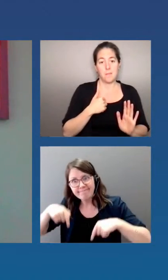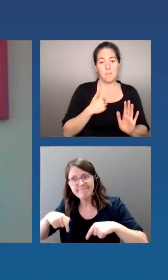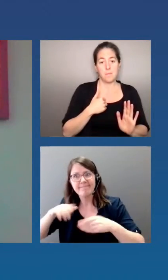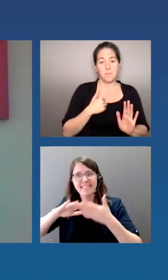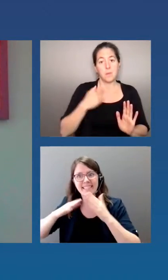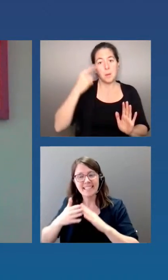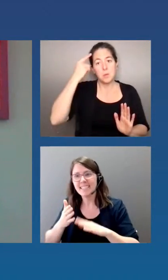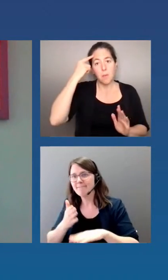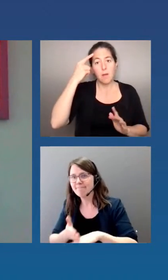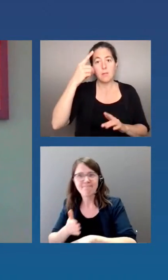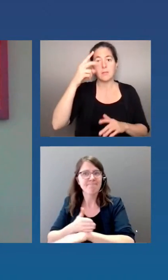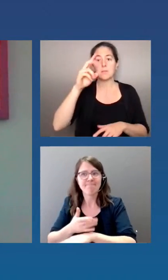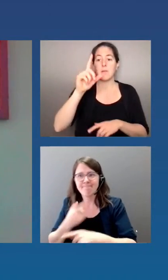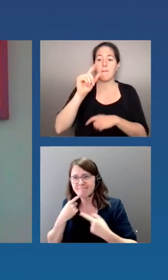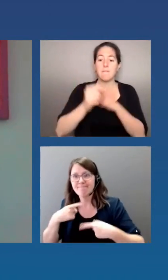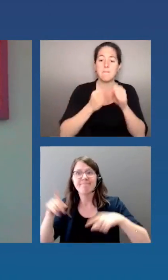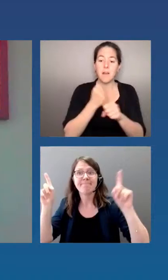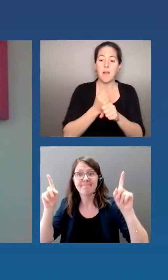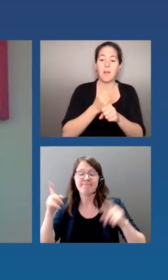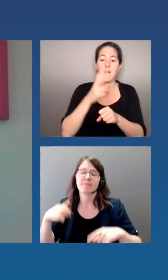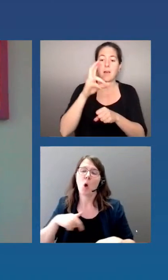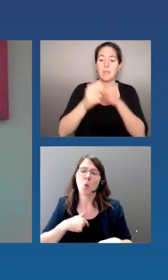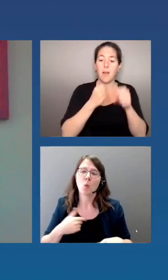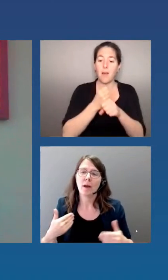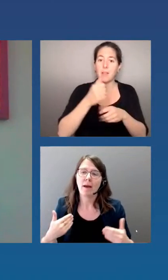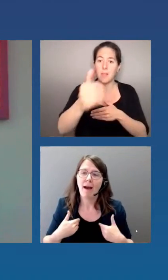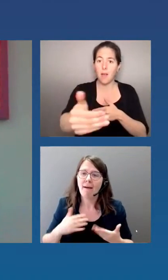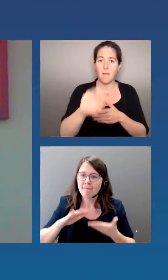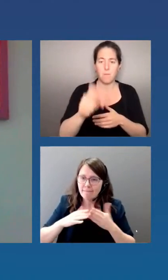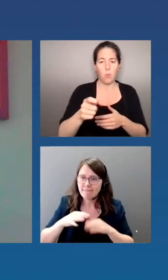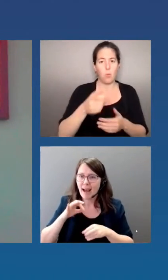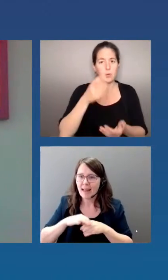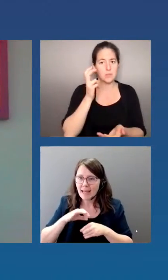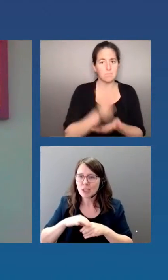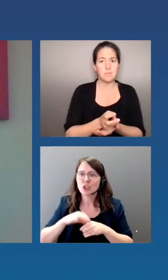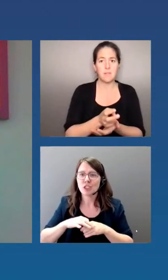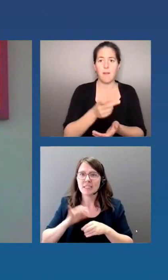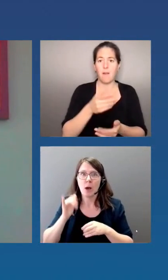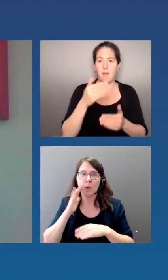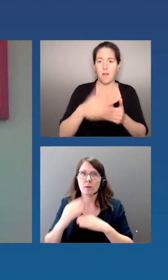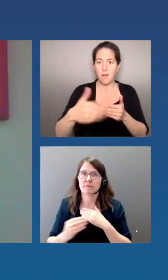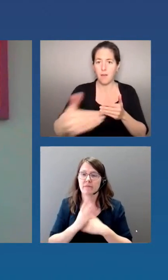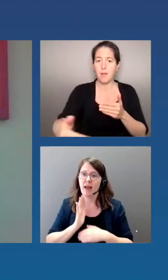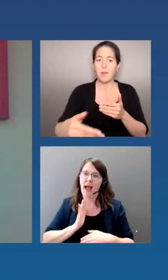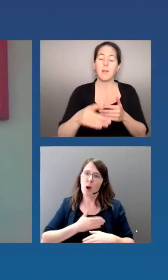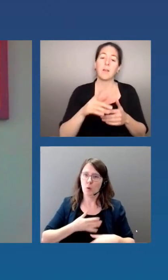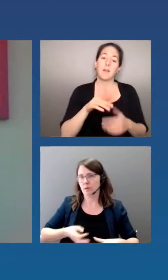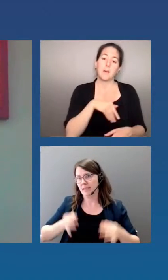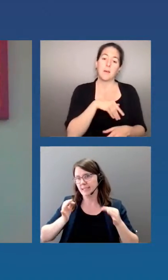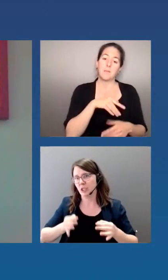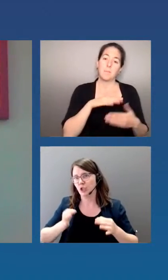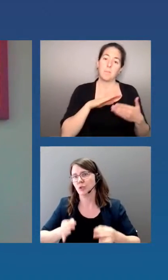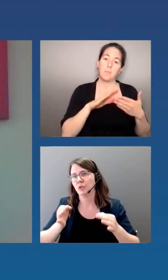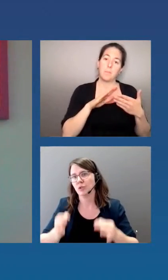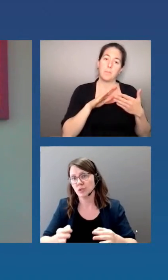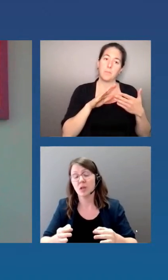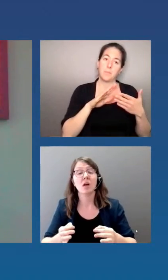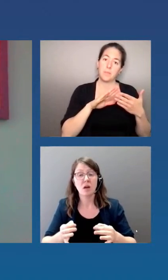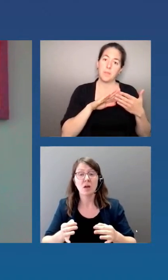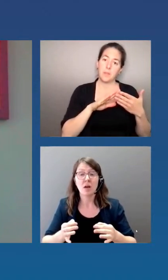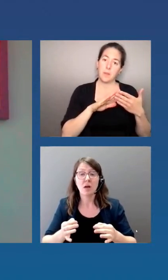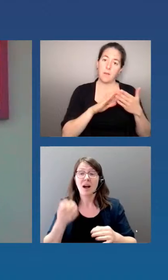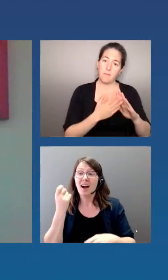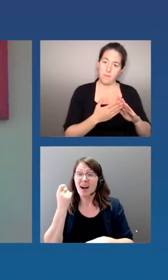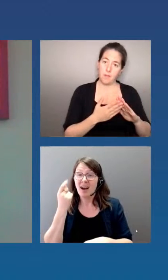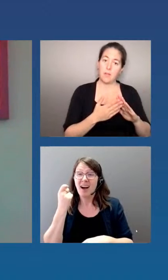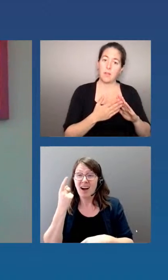municipal elections that come and go, and that's going to weigh heavy on some of the decisions we make. But I think there's some decisions that we need to make outside of